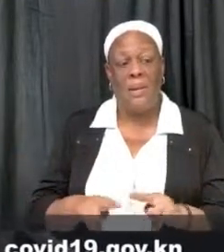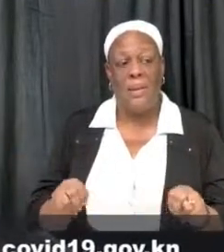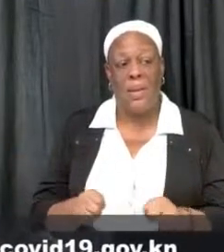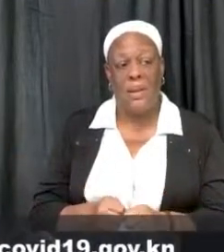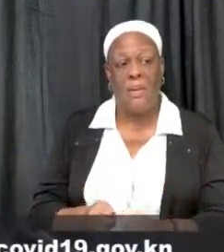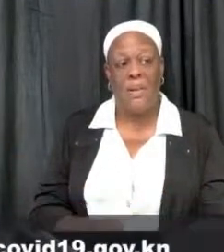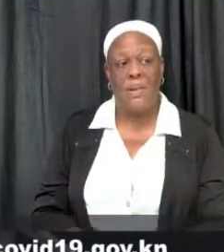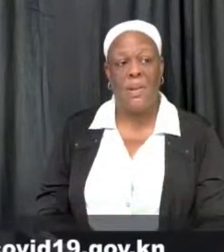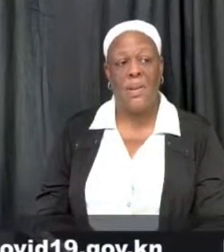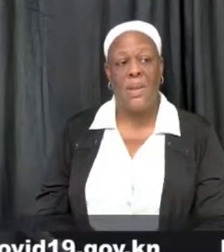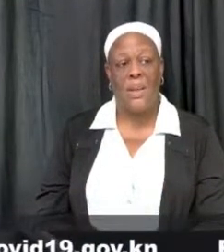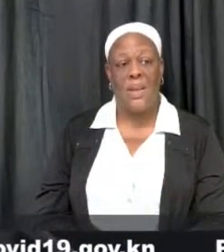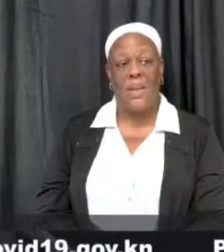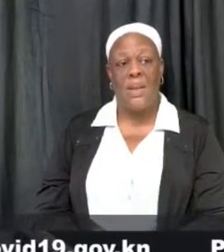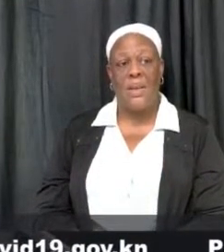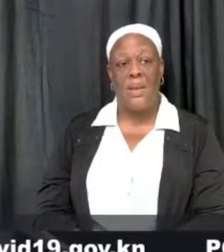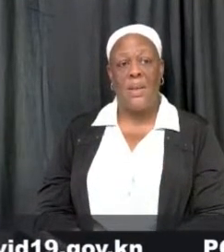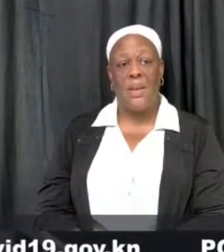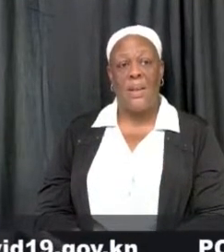Health emergency.